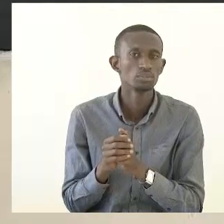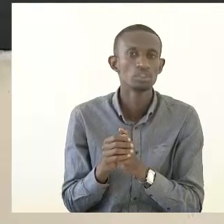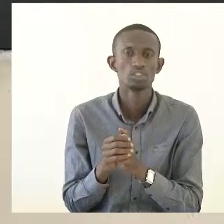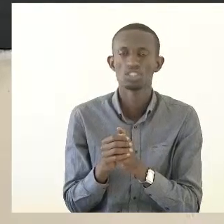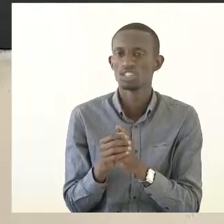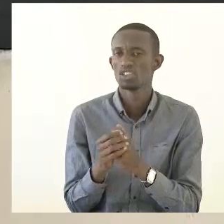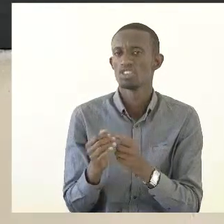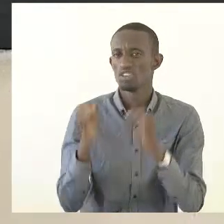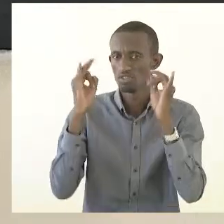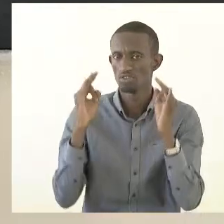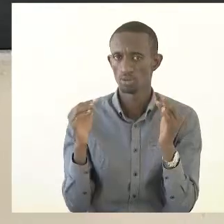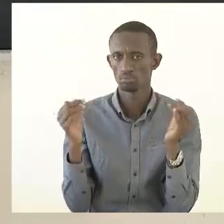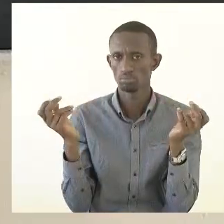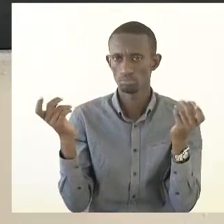these two